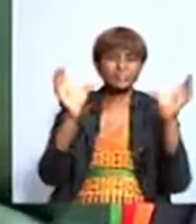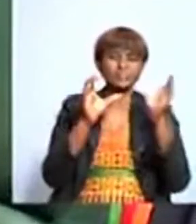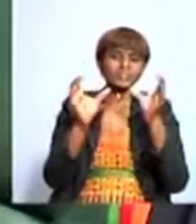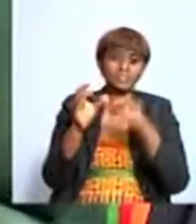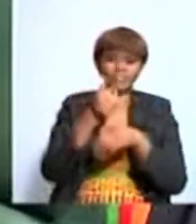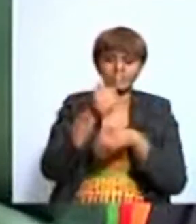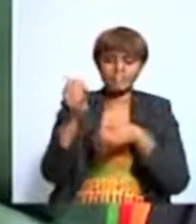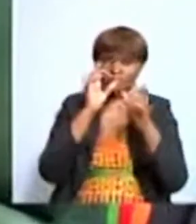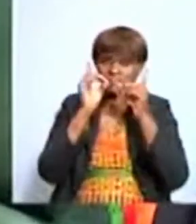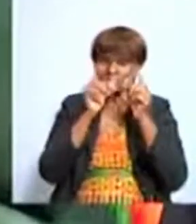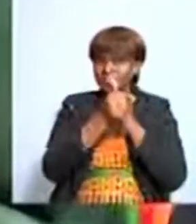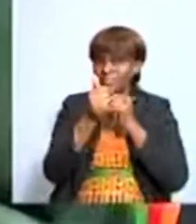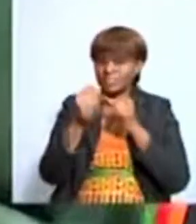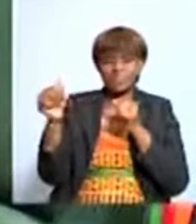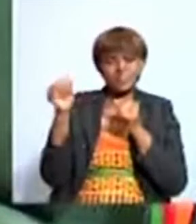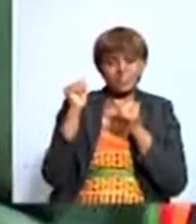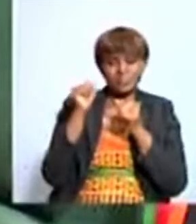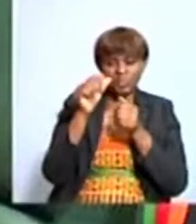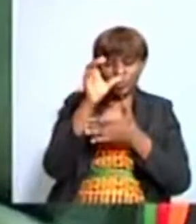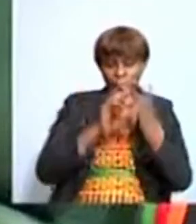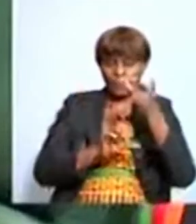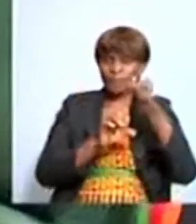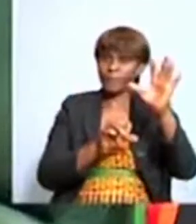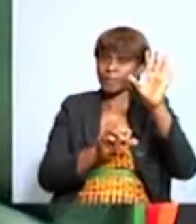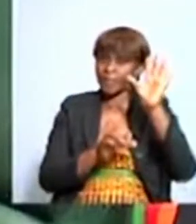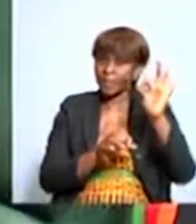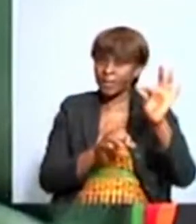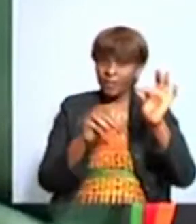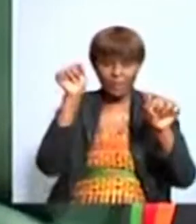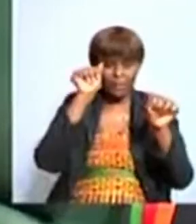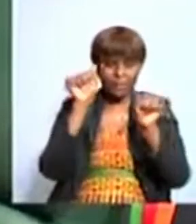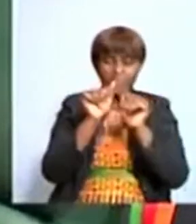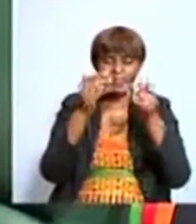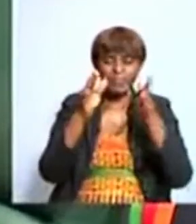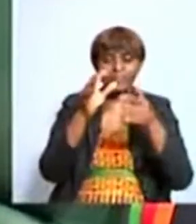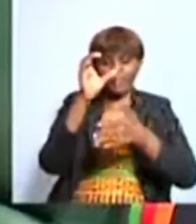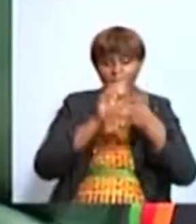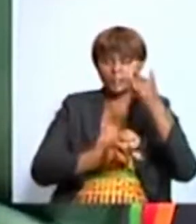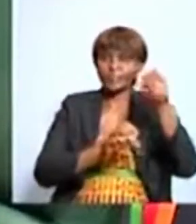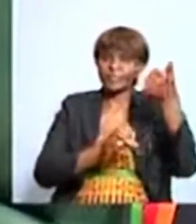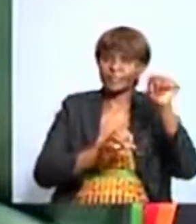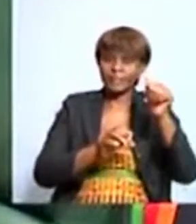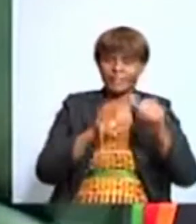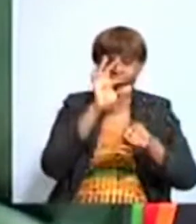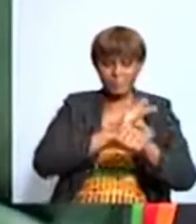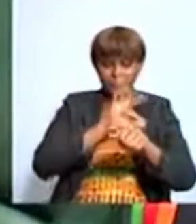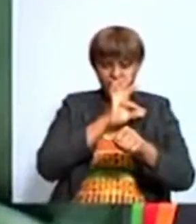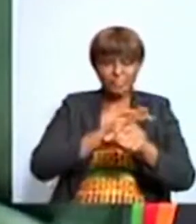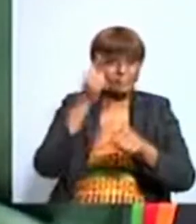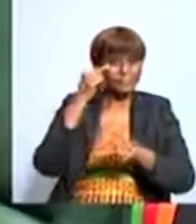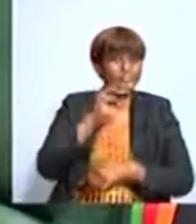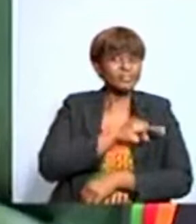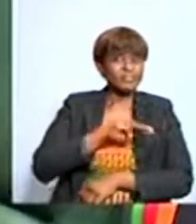Any debate, any objection? Clause 9 is agreed to. Clause 10, emoluments of members.